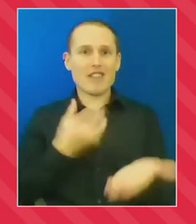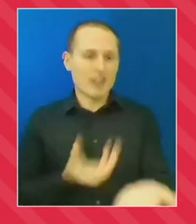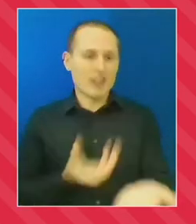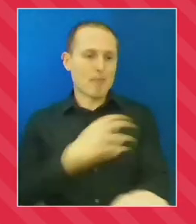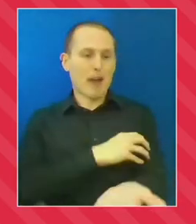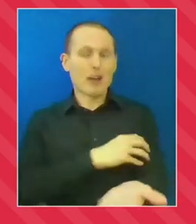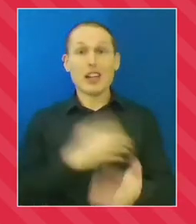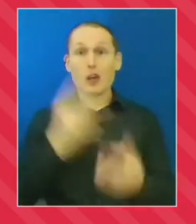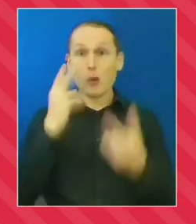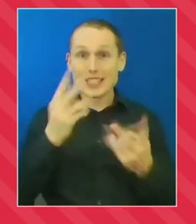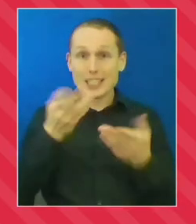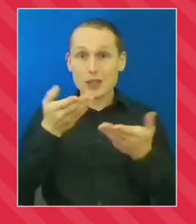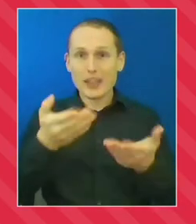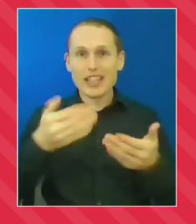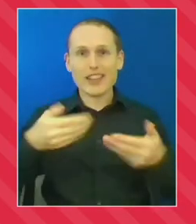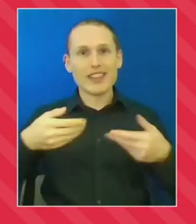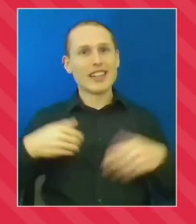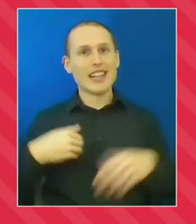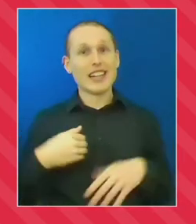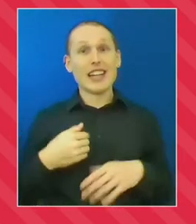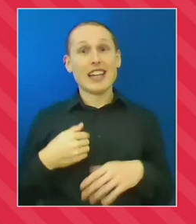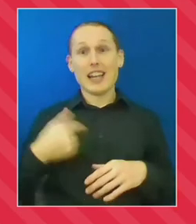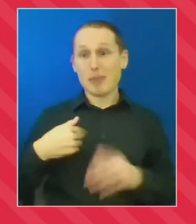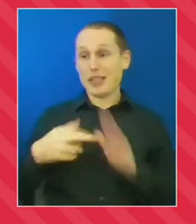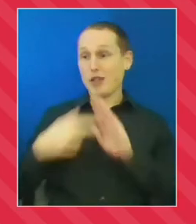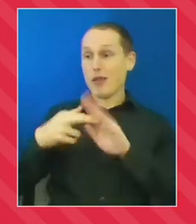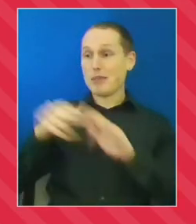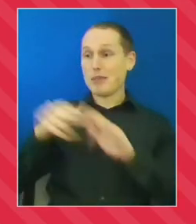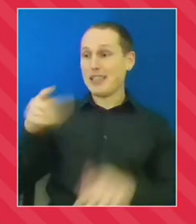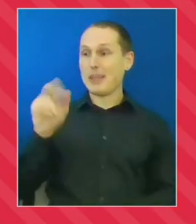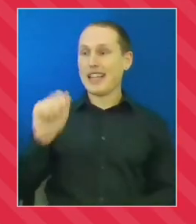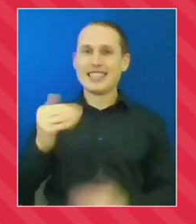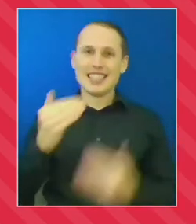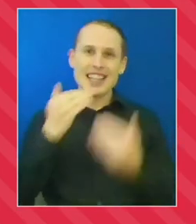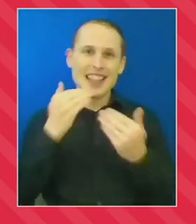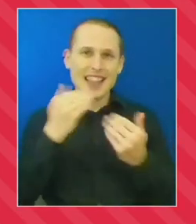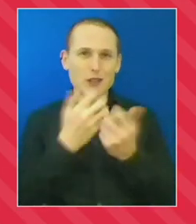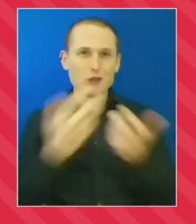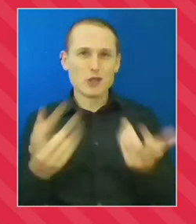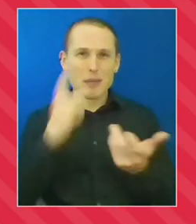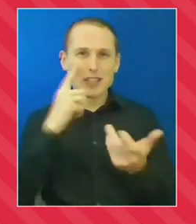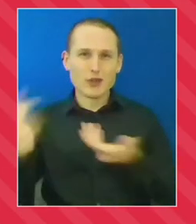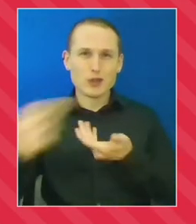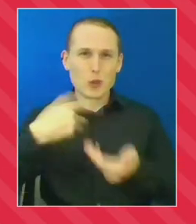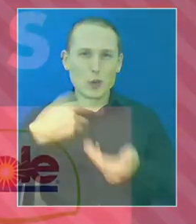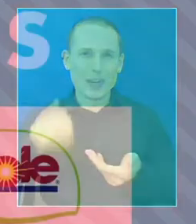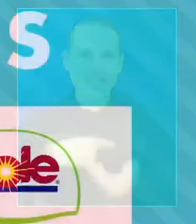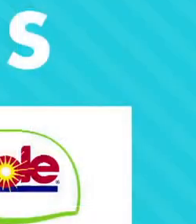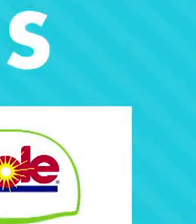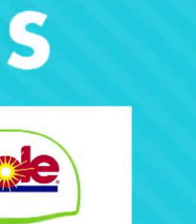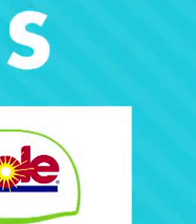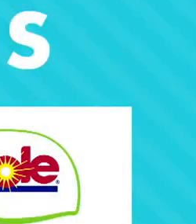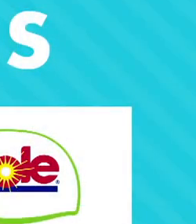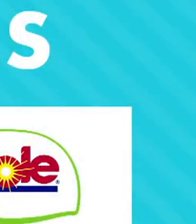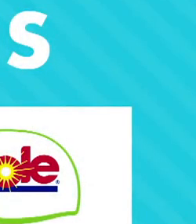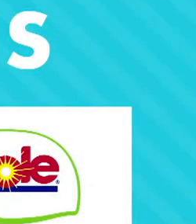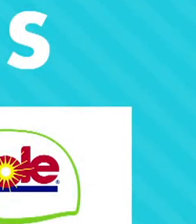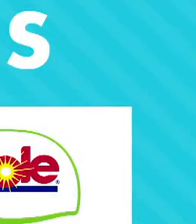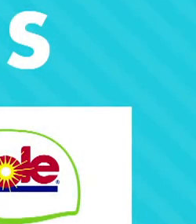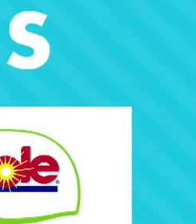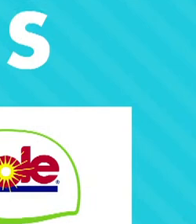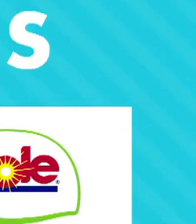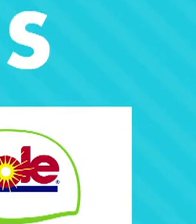I am Kari Cartwright, and on behalf of PHA, thank you so much for attending.